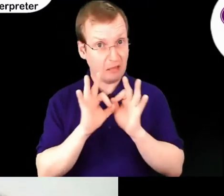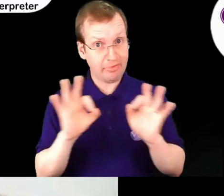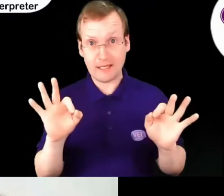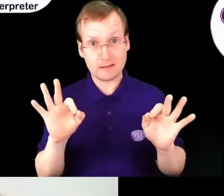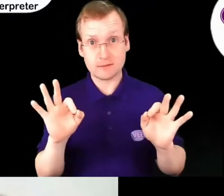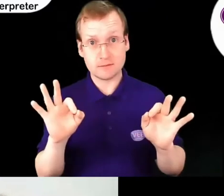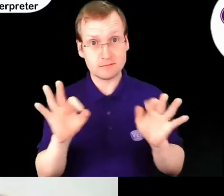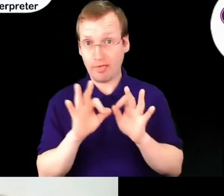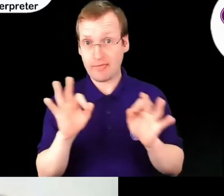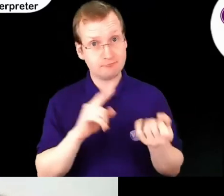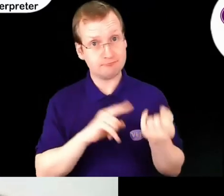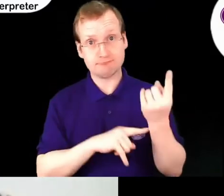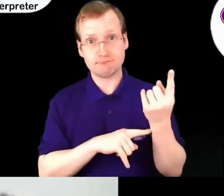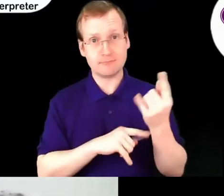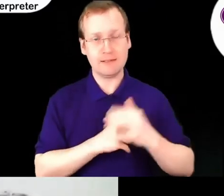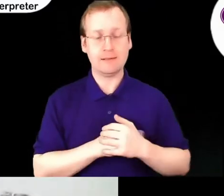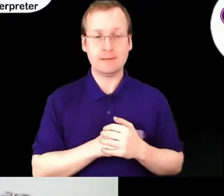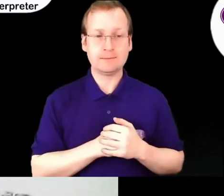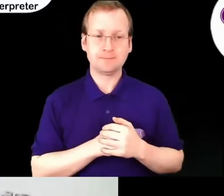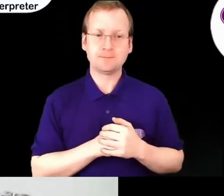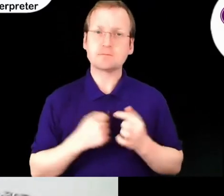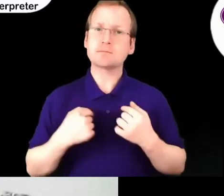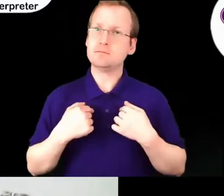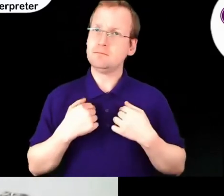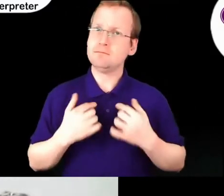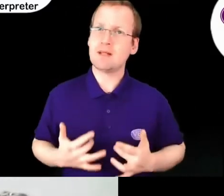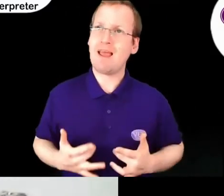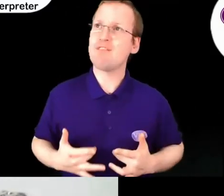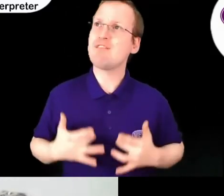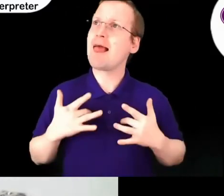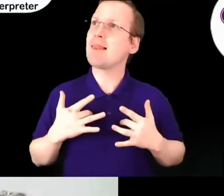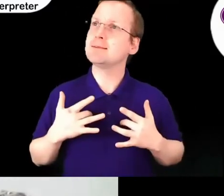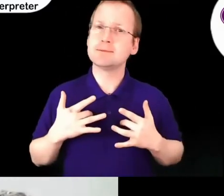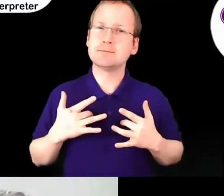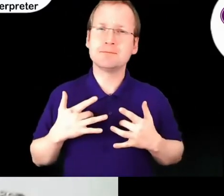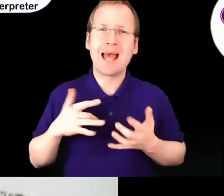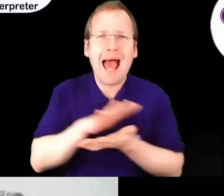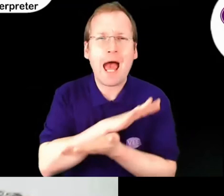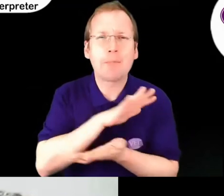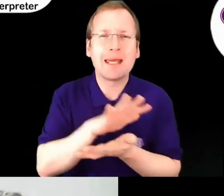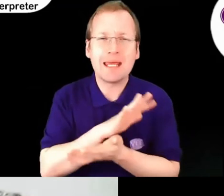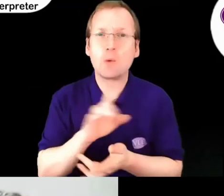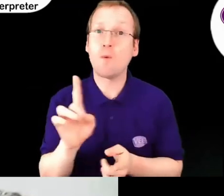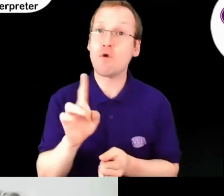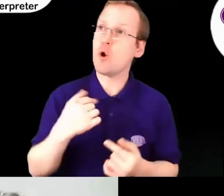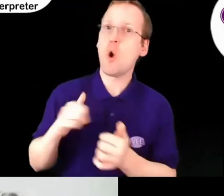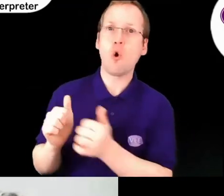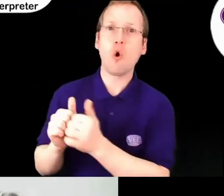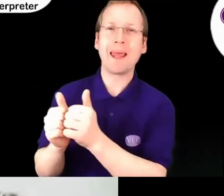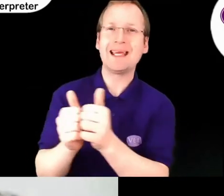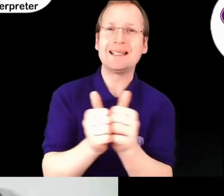So, and I felt happy for my colleagues,